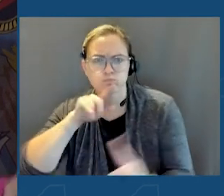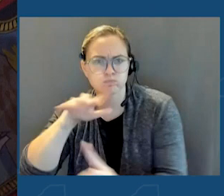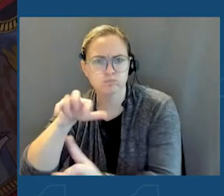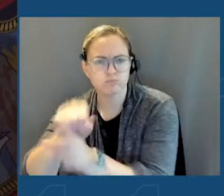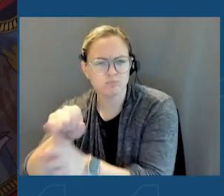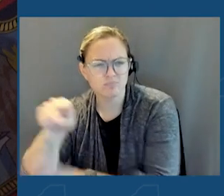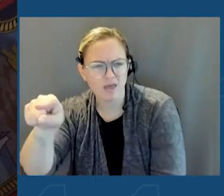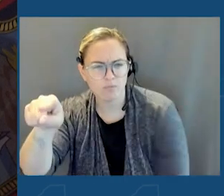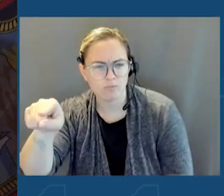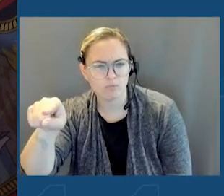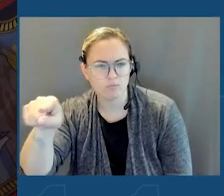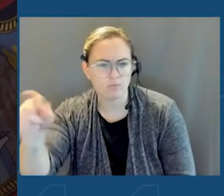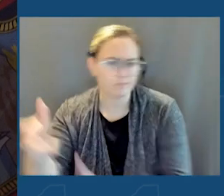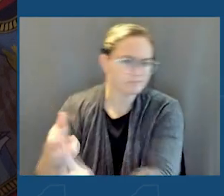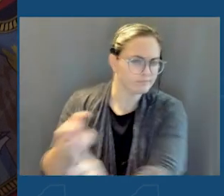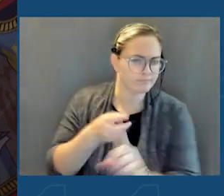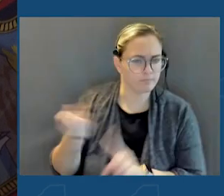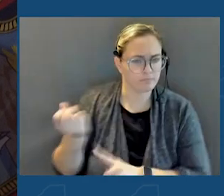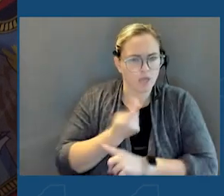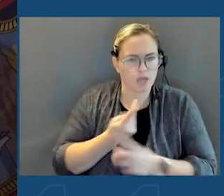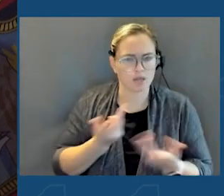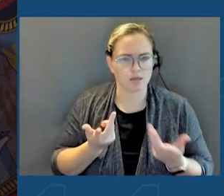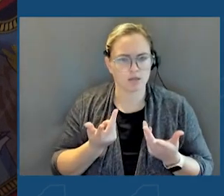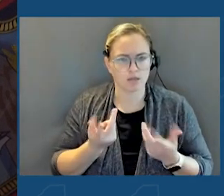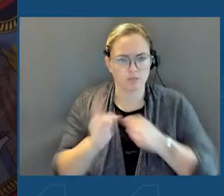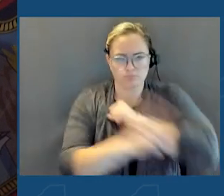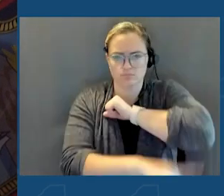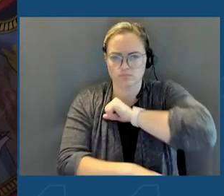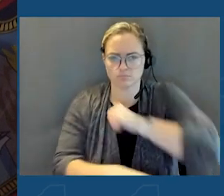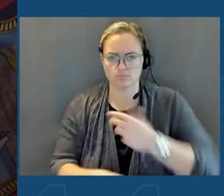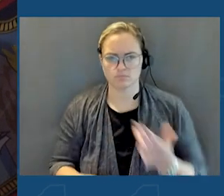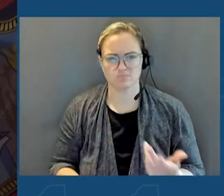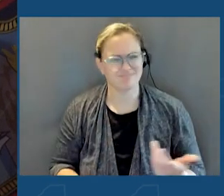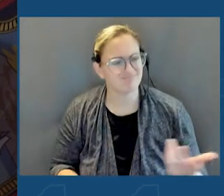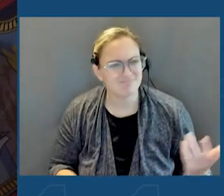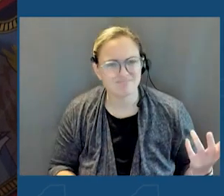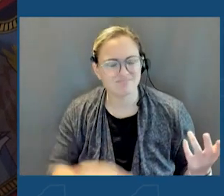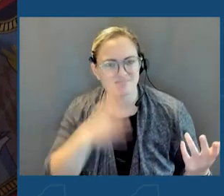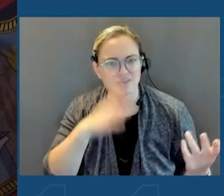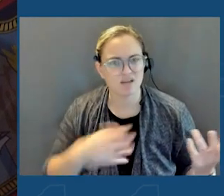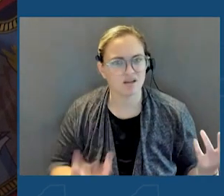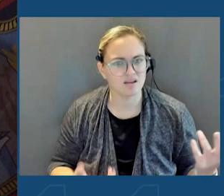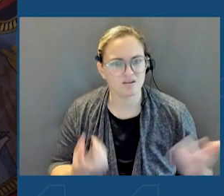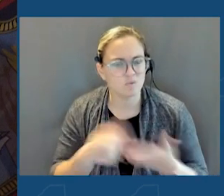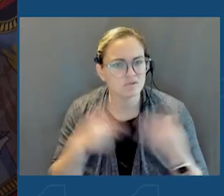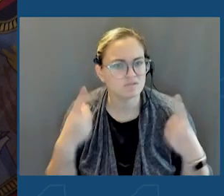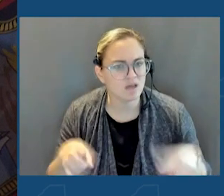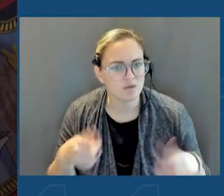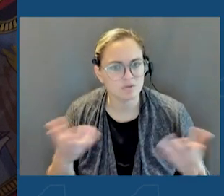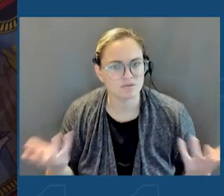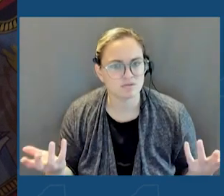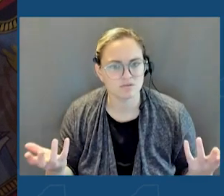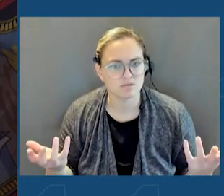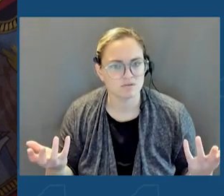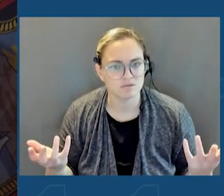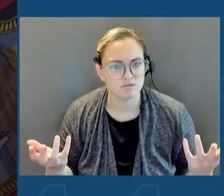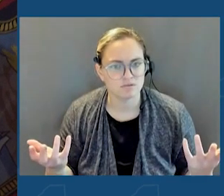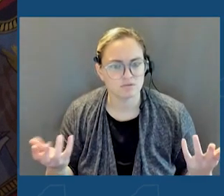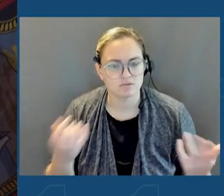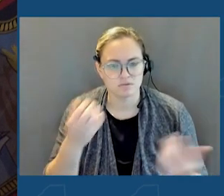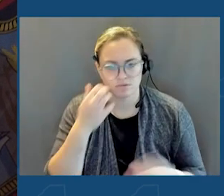them and pull them back. My God, what has happened to this country? What has happened